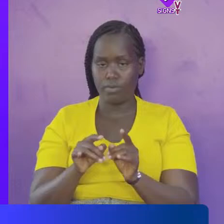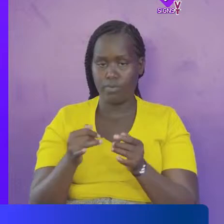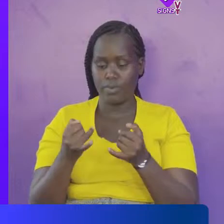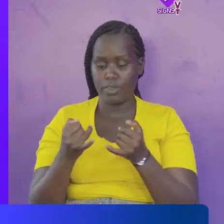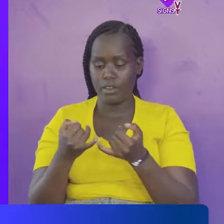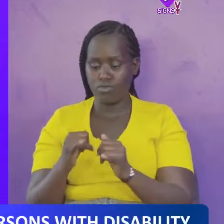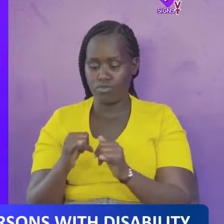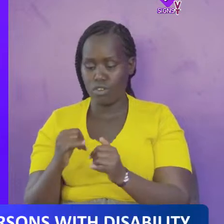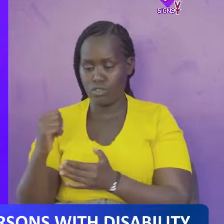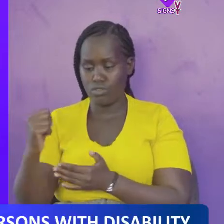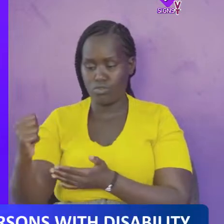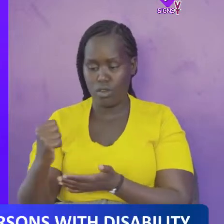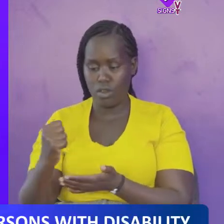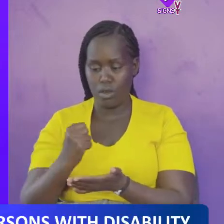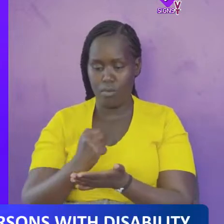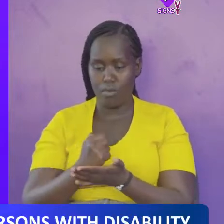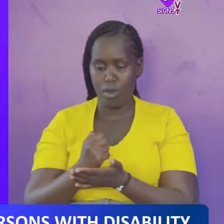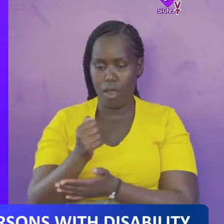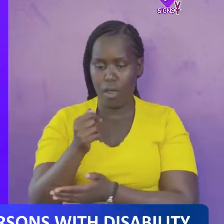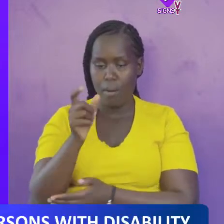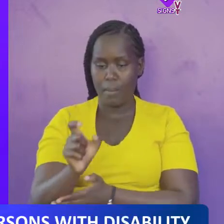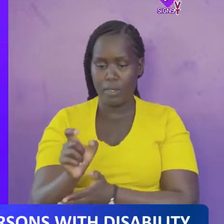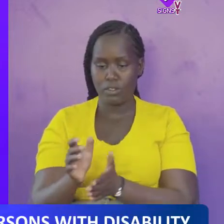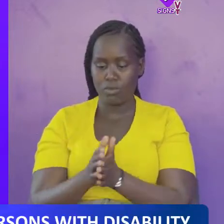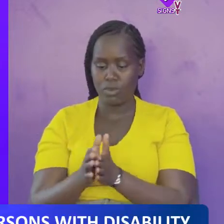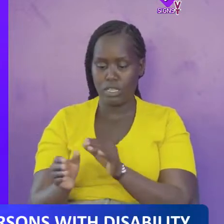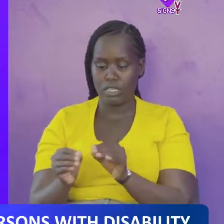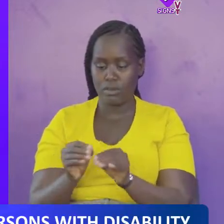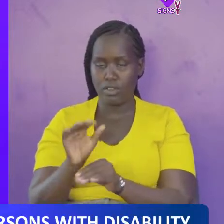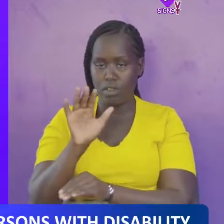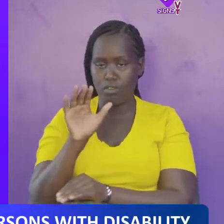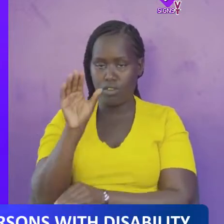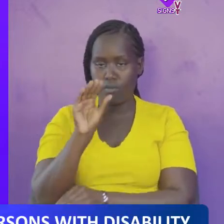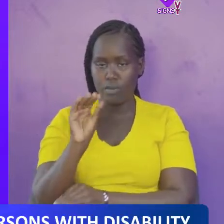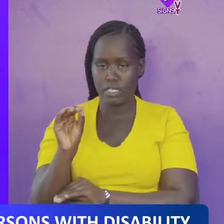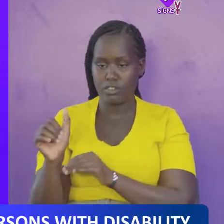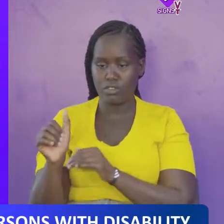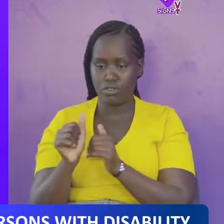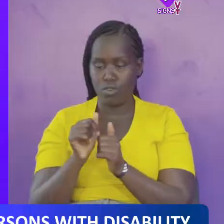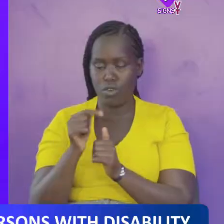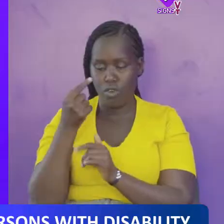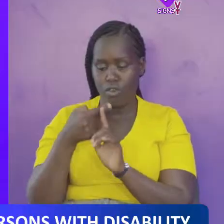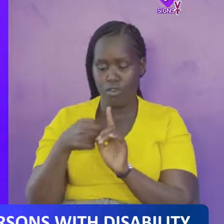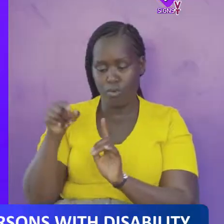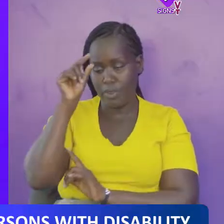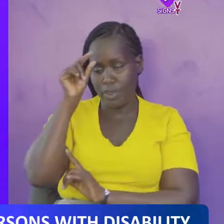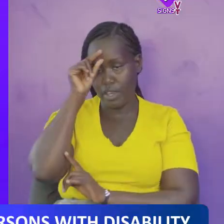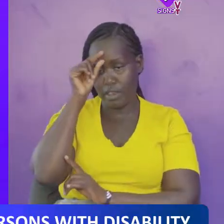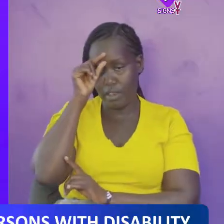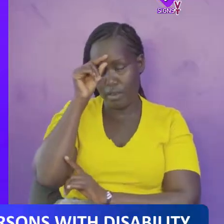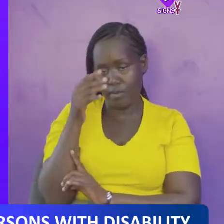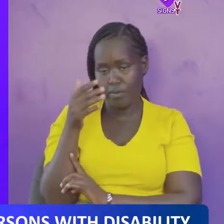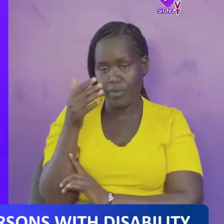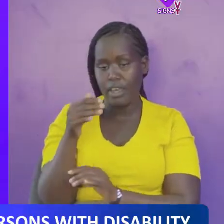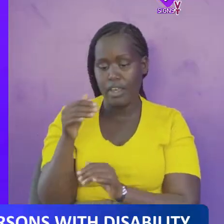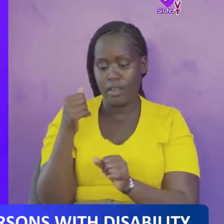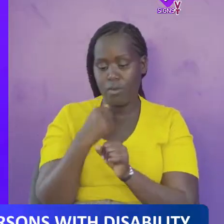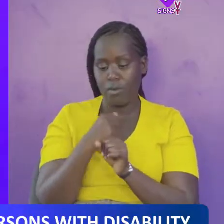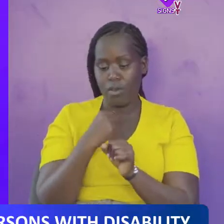employ persons with disabilities. All right. The 5% requirement, yes, that, within a working